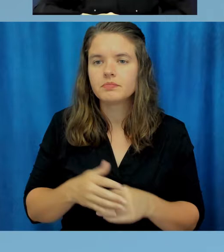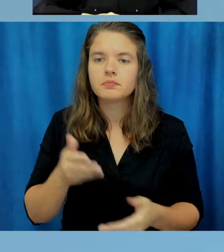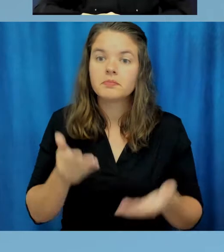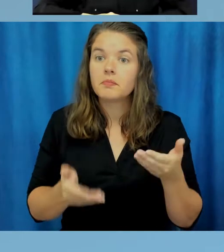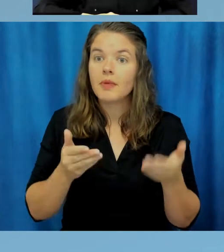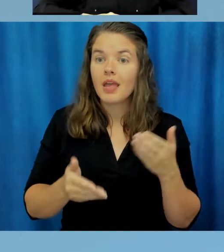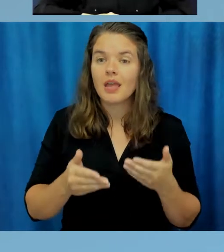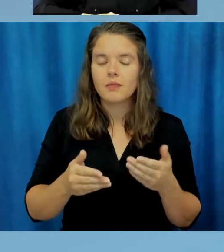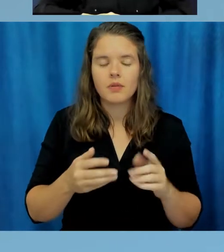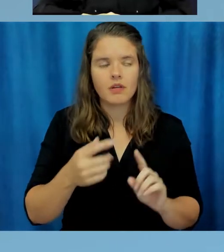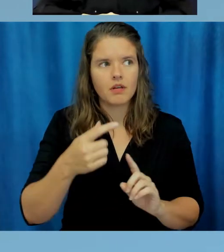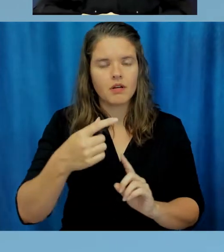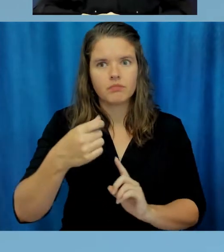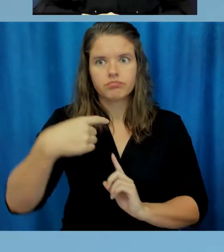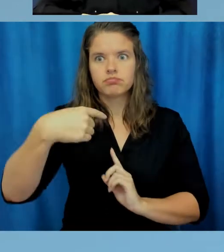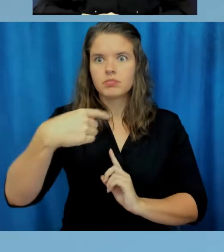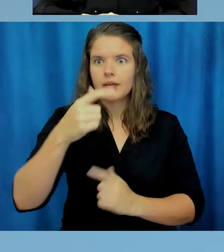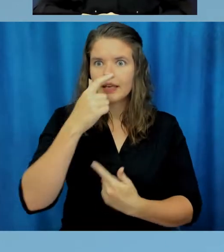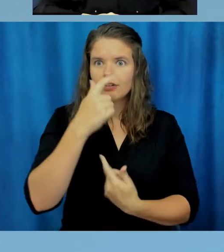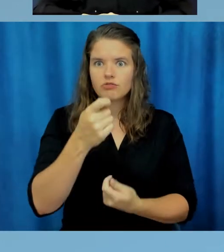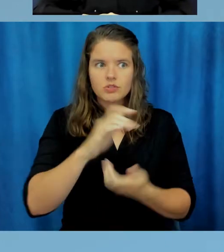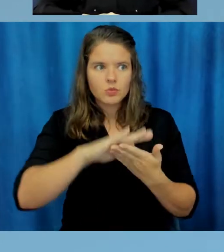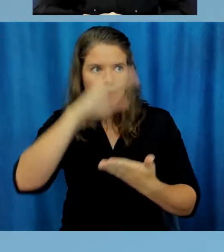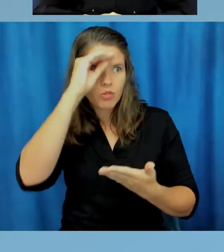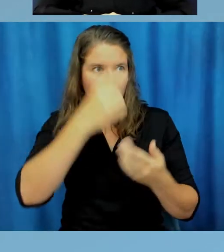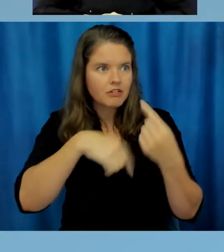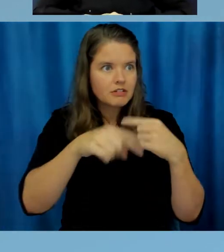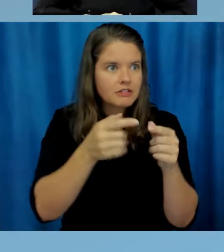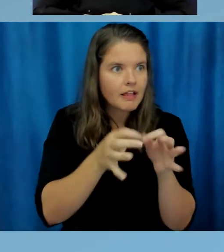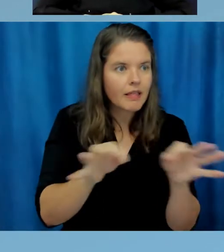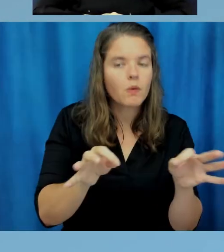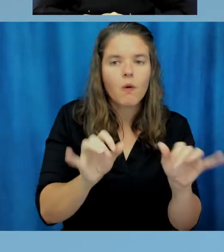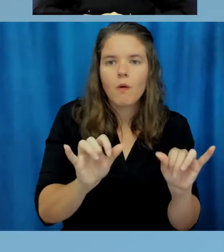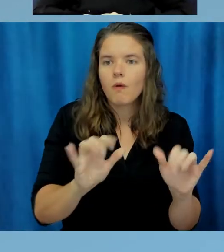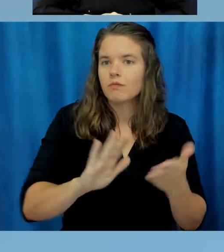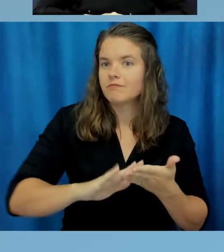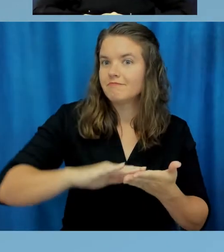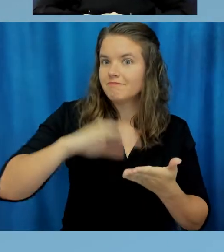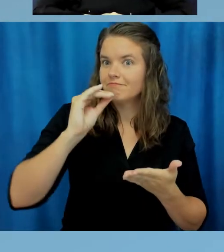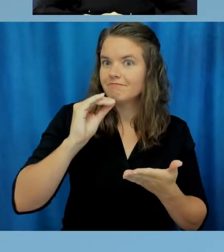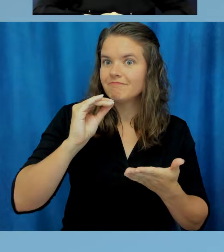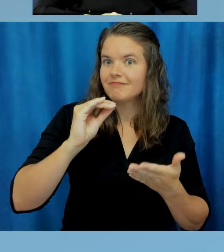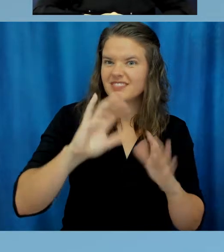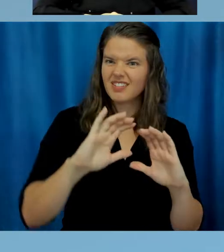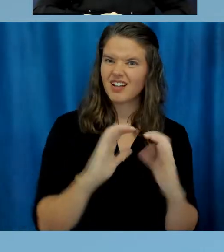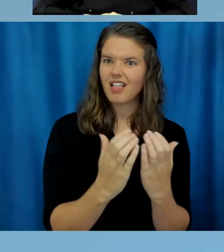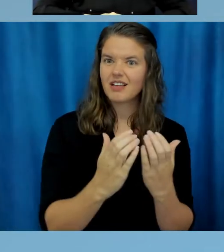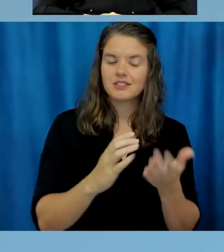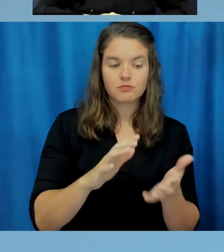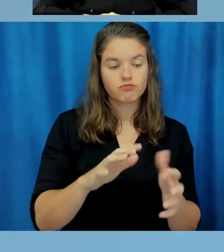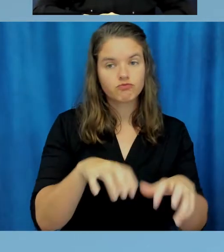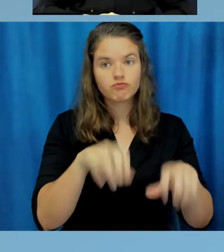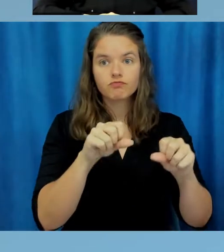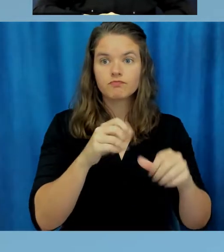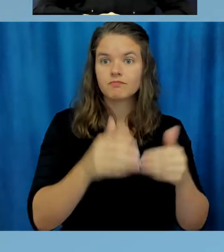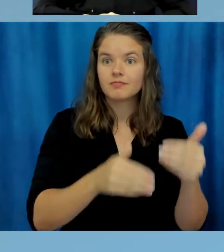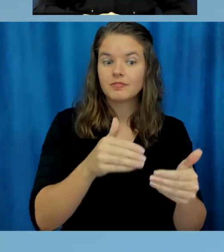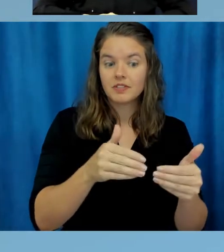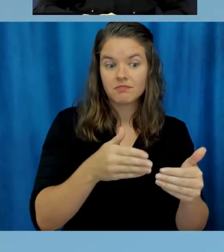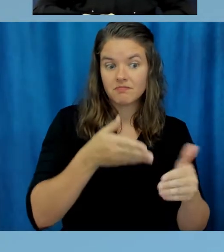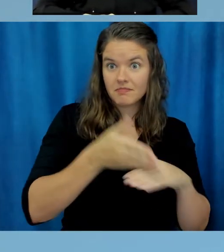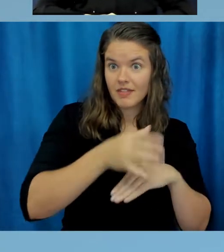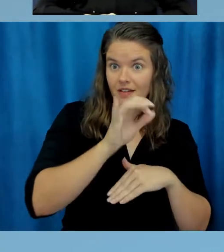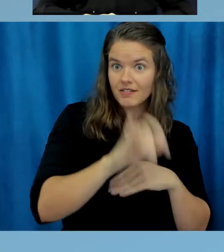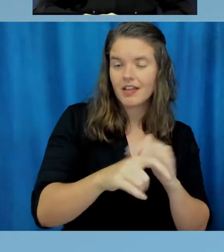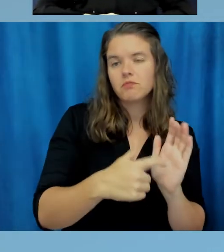by interest of learning sign language, so you decide to take a class. From there, you're typically required to